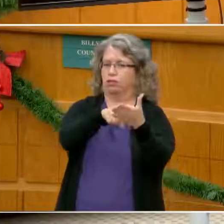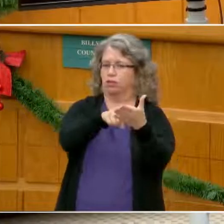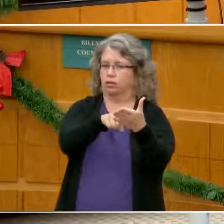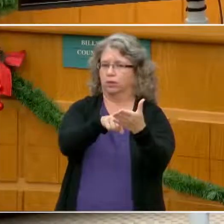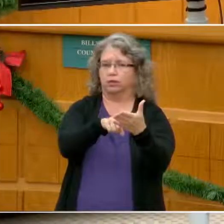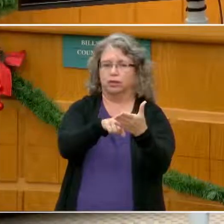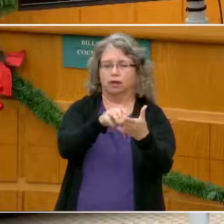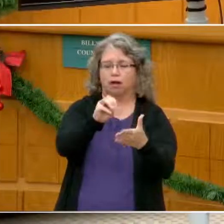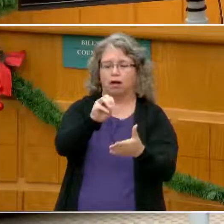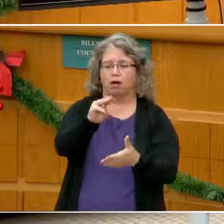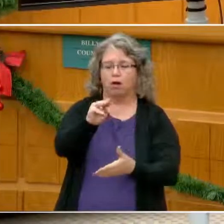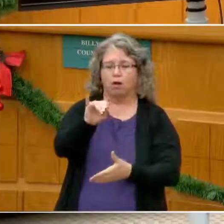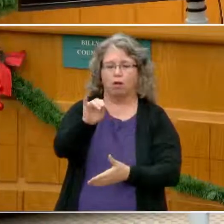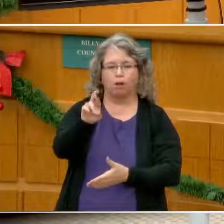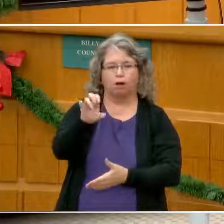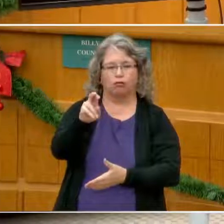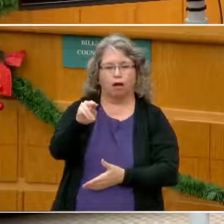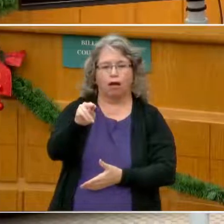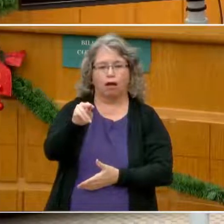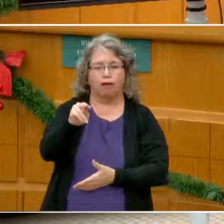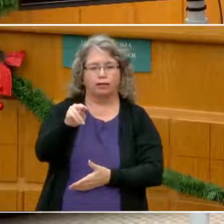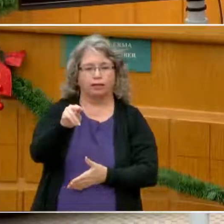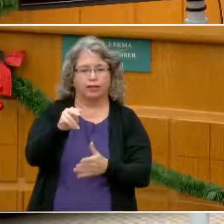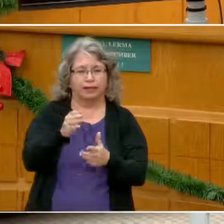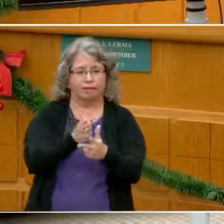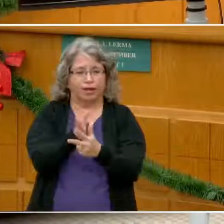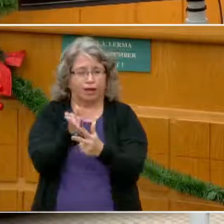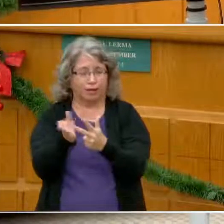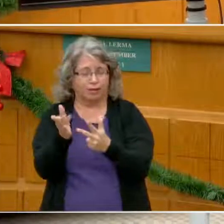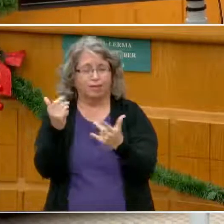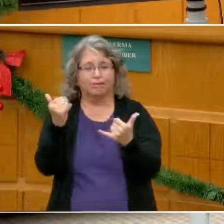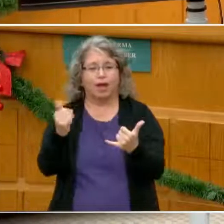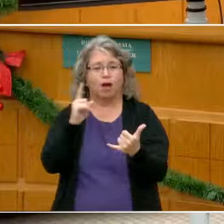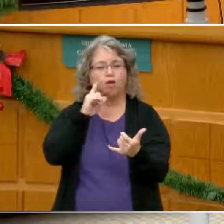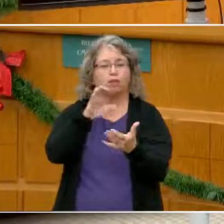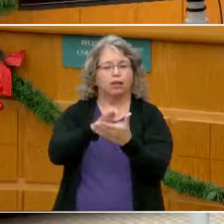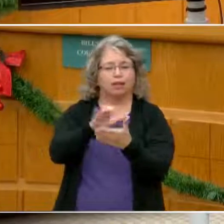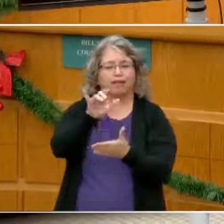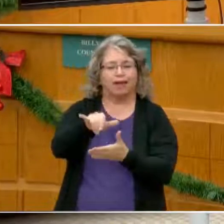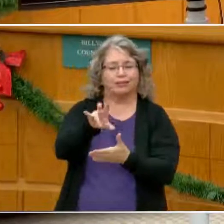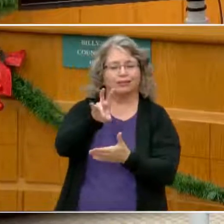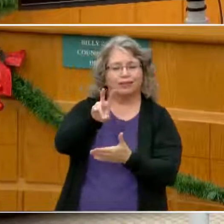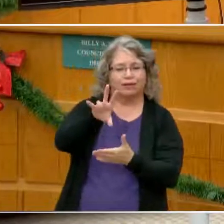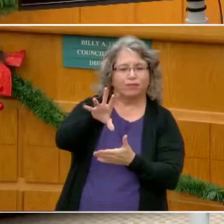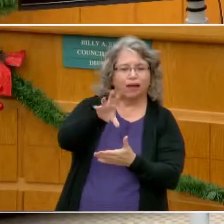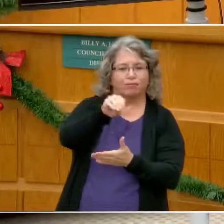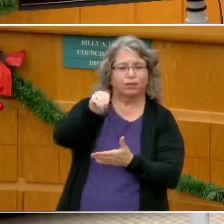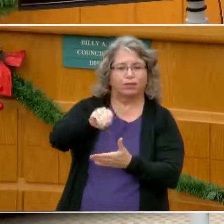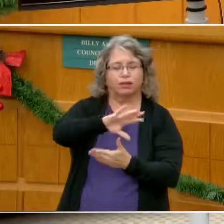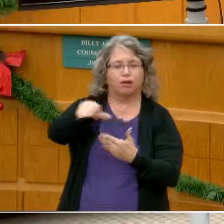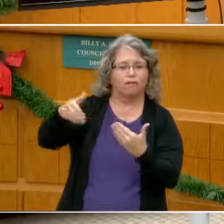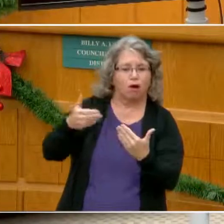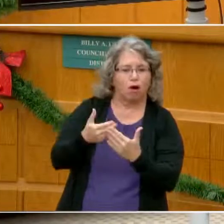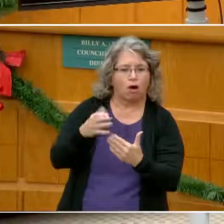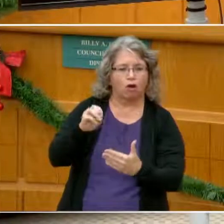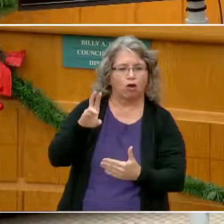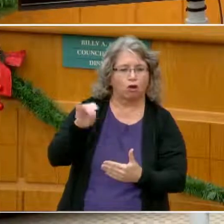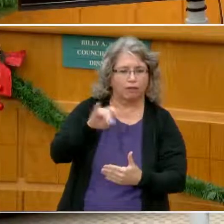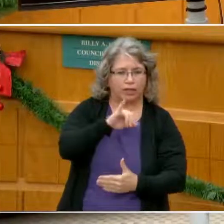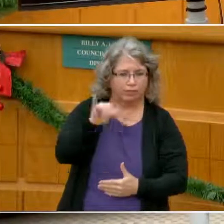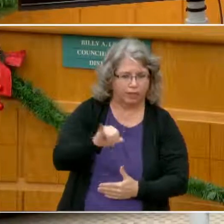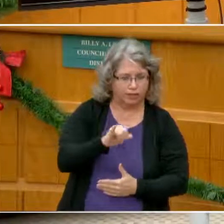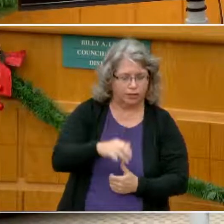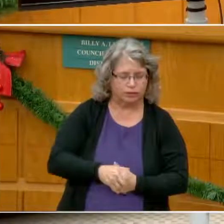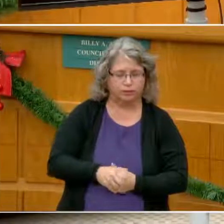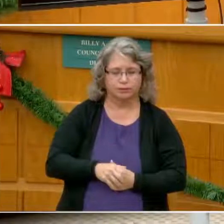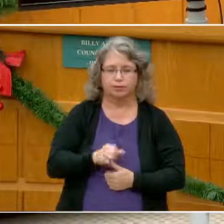account for more than 75% of all COVID infections. So, again, just as you heard earlier, I'm